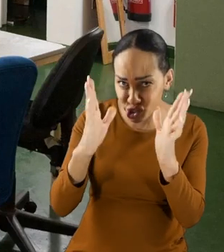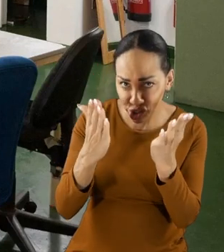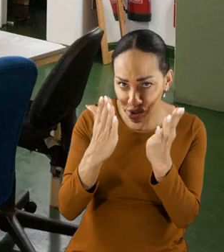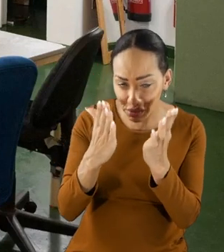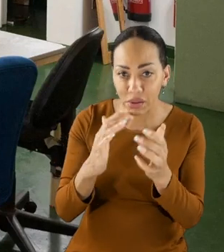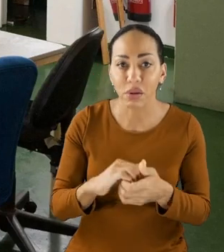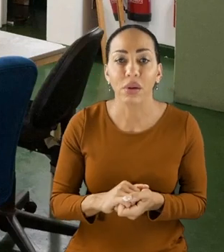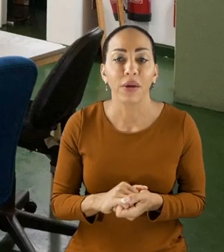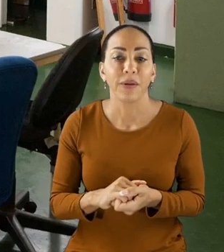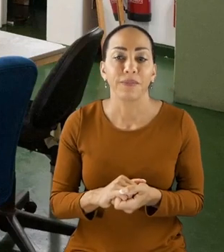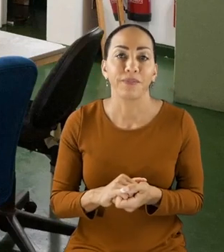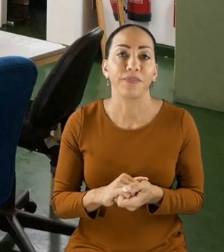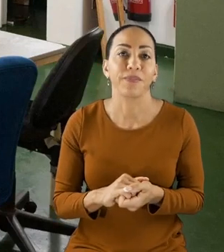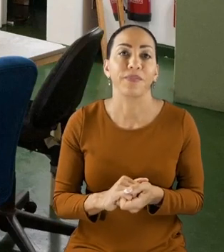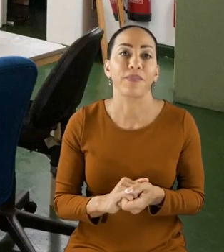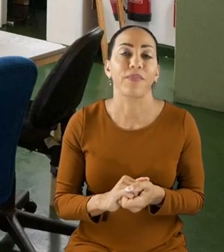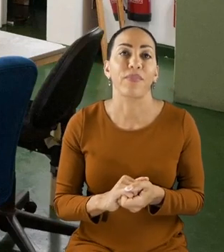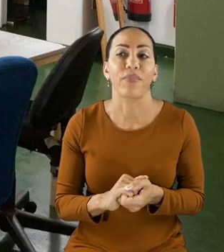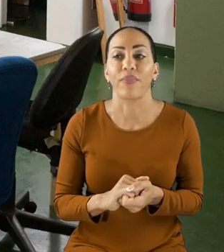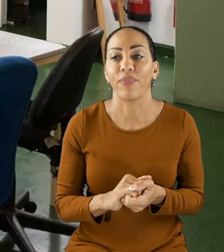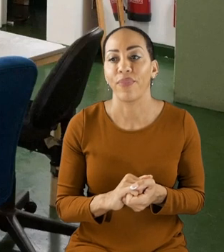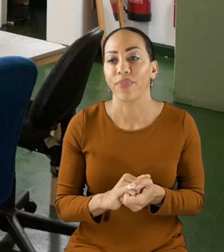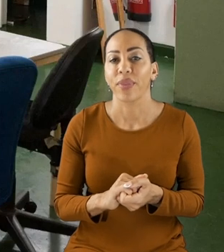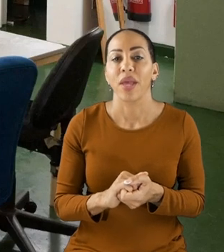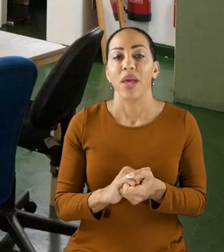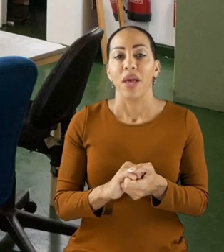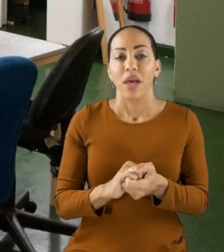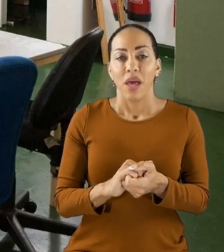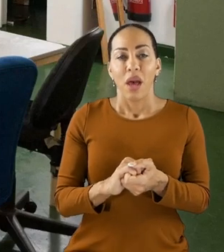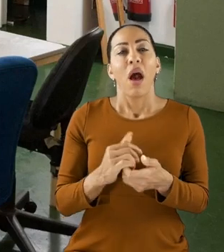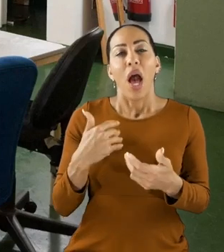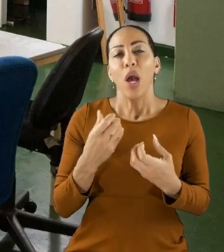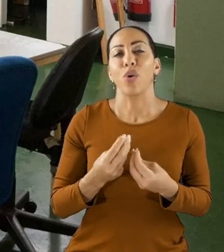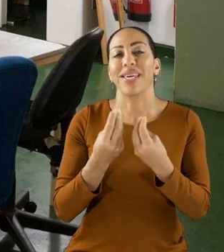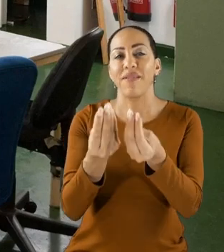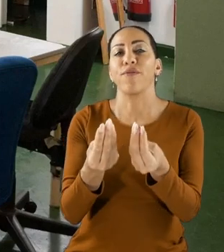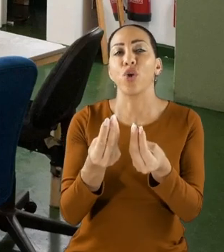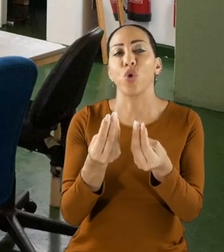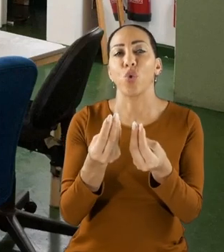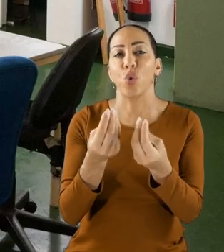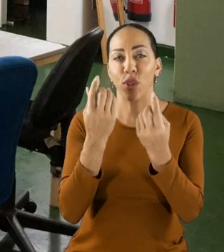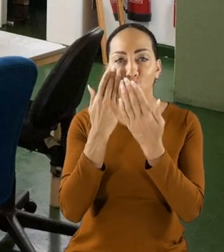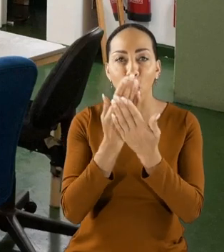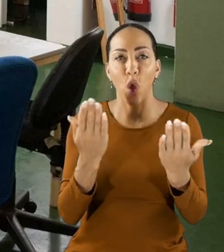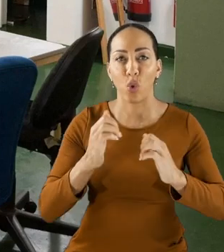be? So it would probably have been useful for me to give a bit of a sense of the structure of the show.